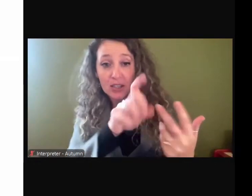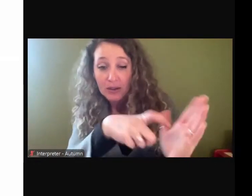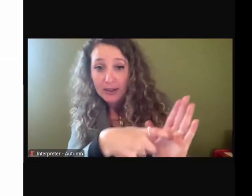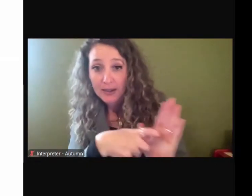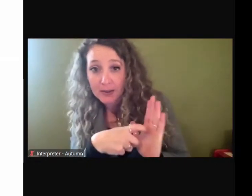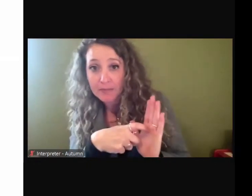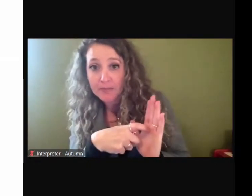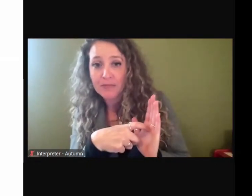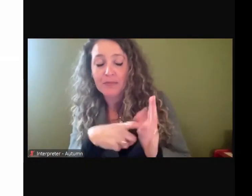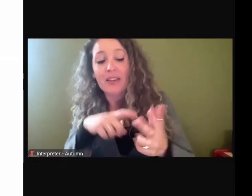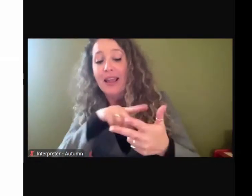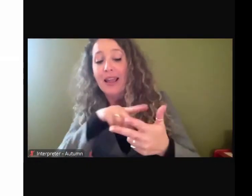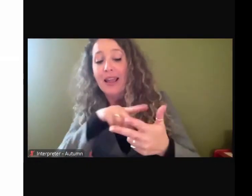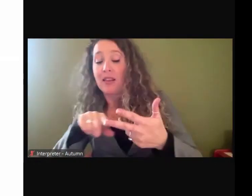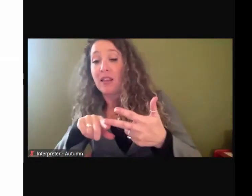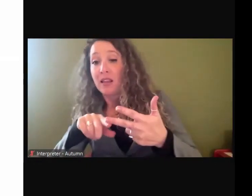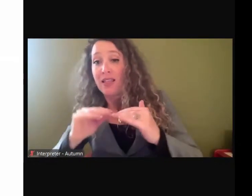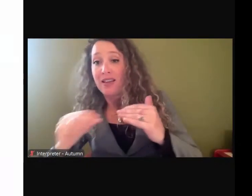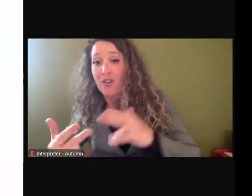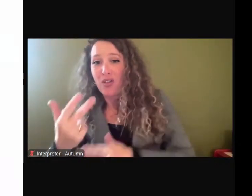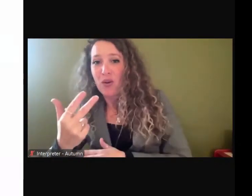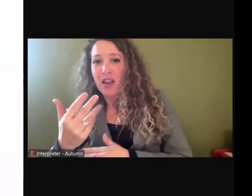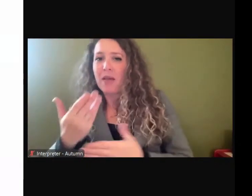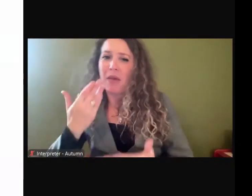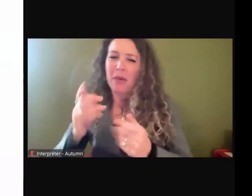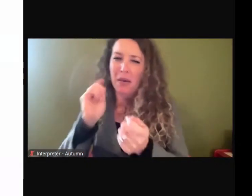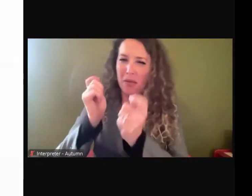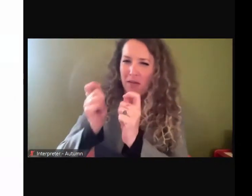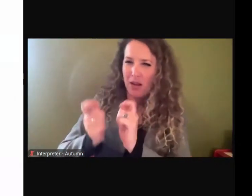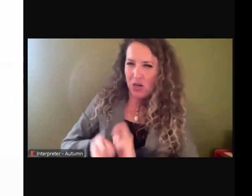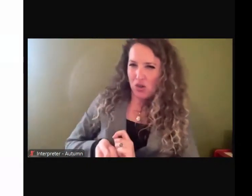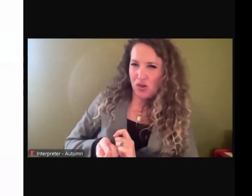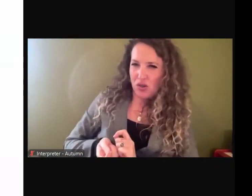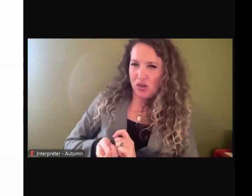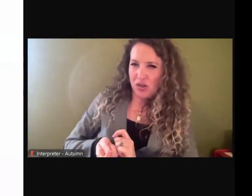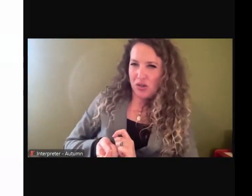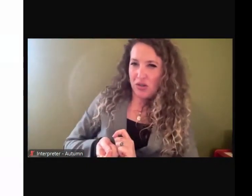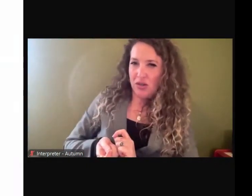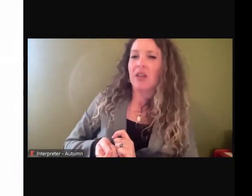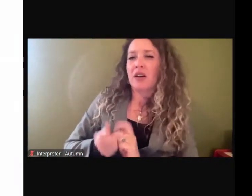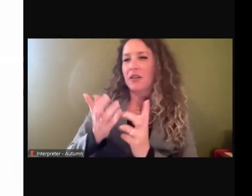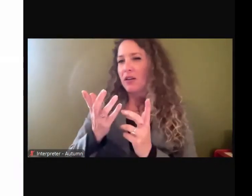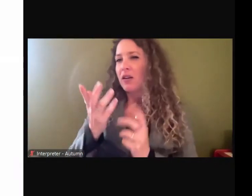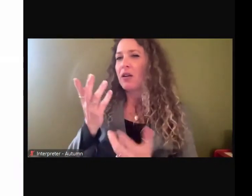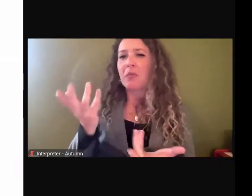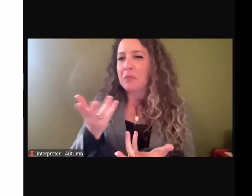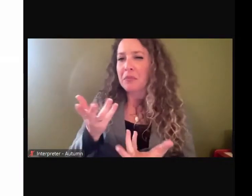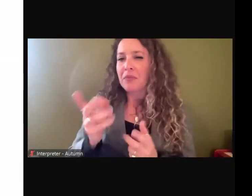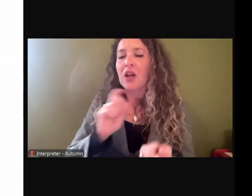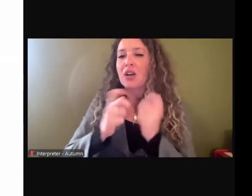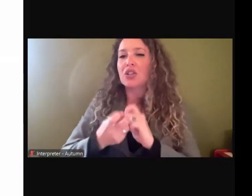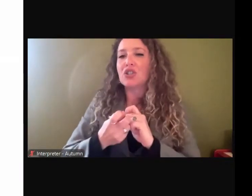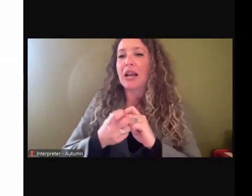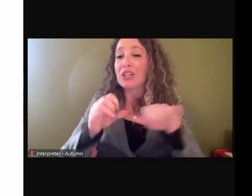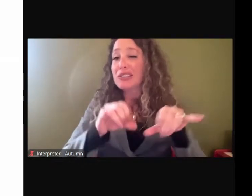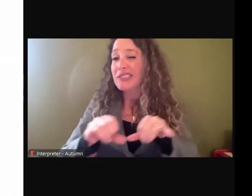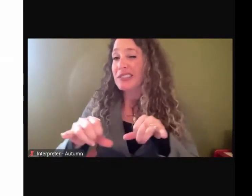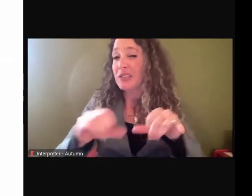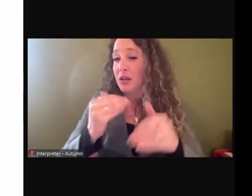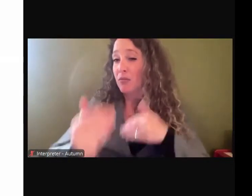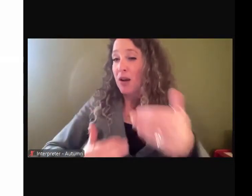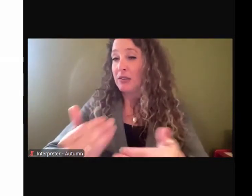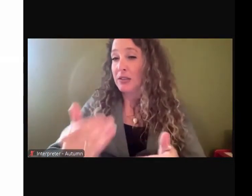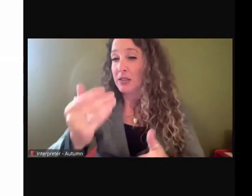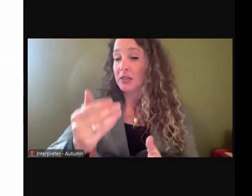but sometimes necessary, modifications where you alter the standardization process. So we dig a little bit into that as well, with